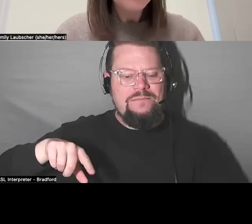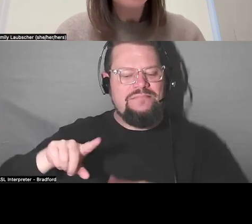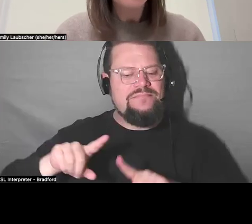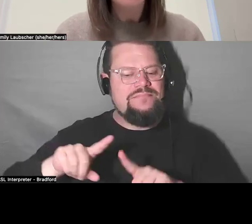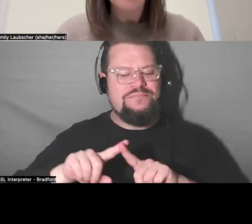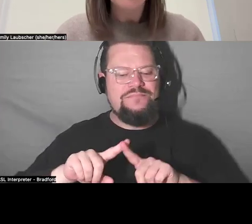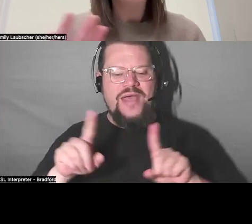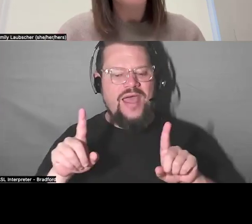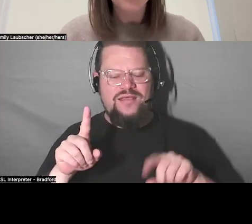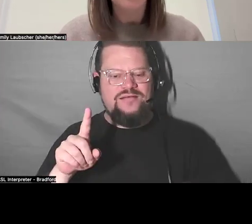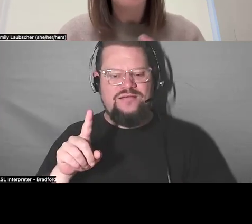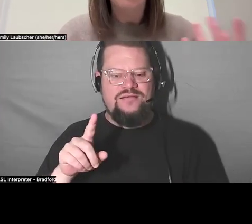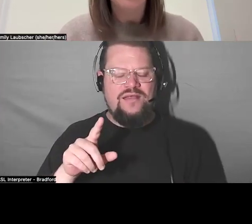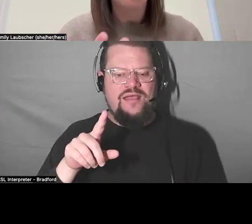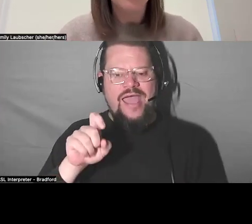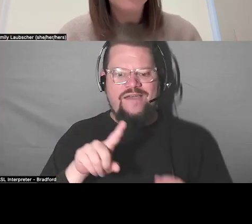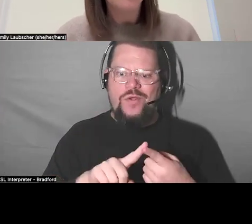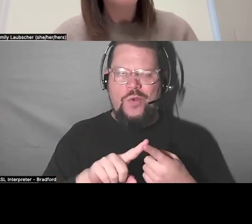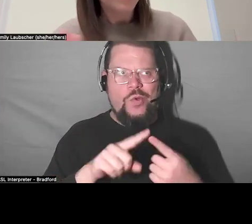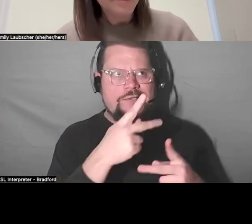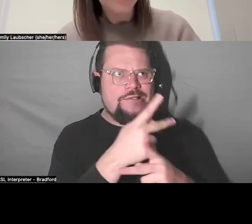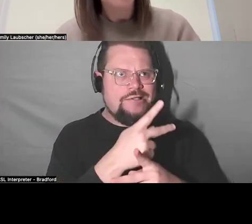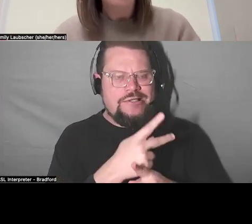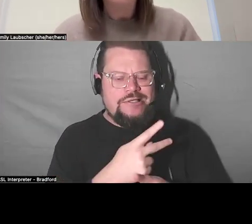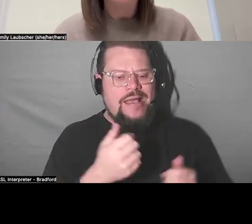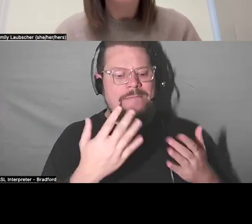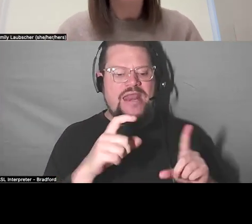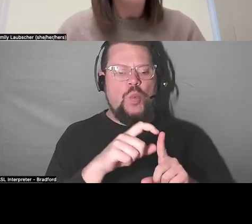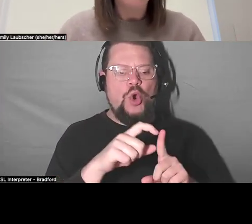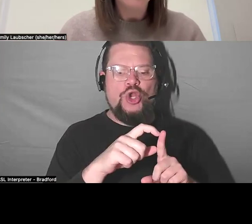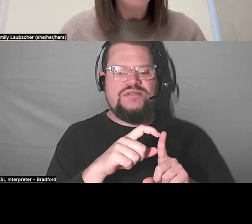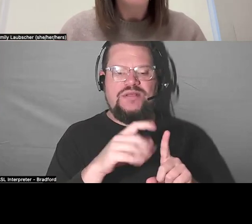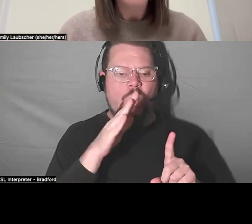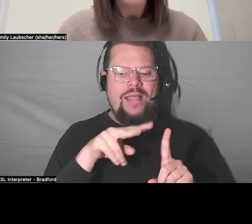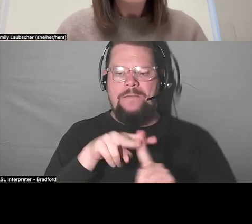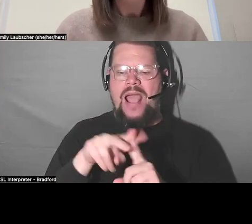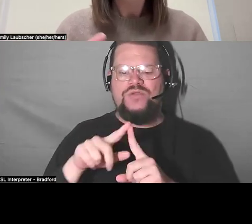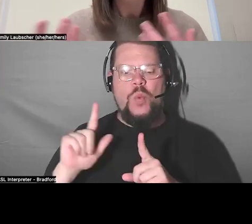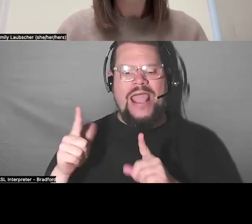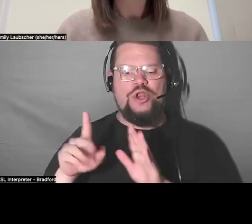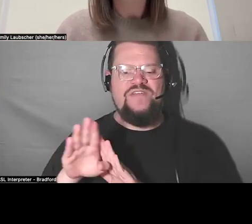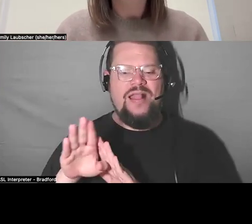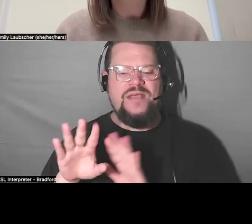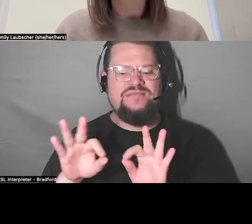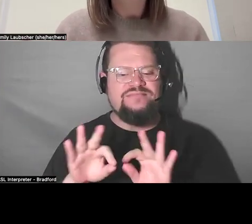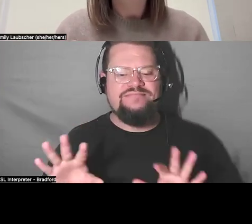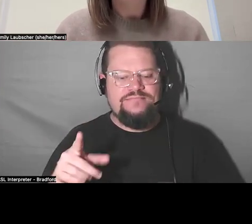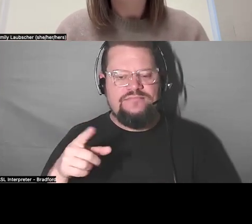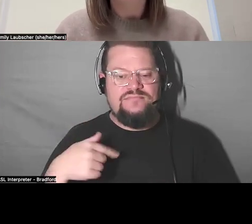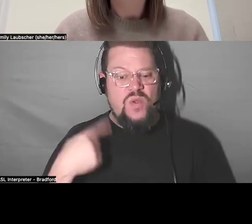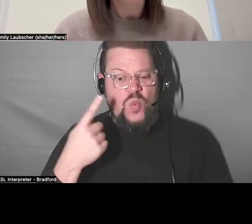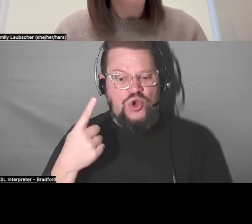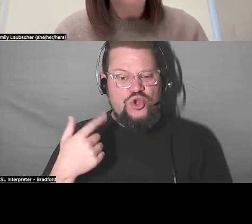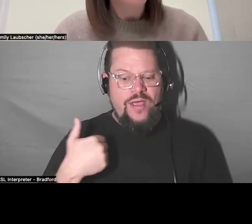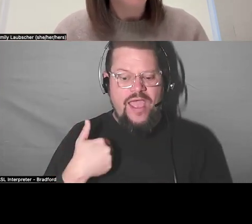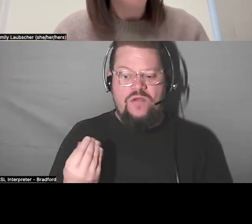But we would end up having to sort through a lot of words that are later developing or irrelevant. And it makes me wonder if maybe there's a